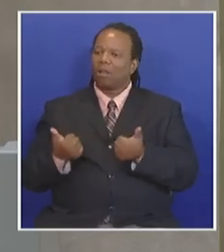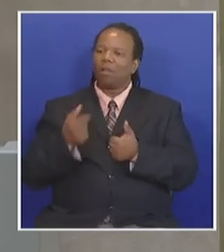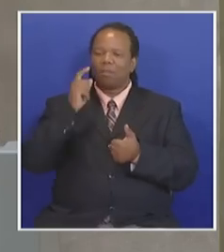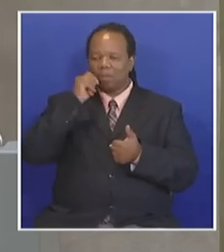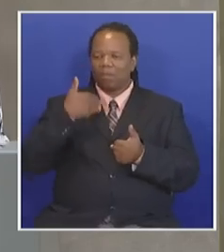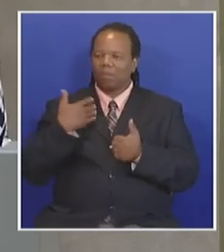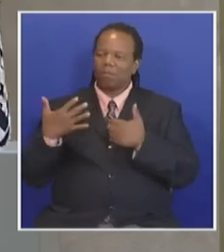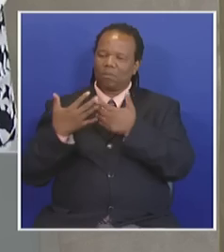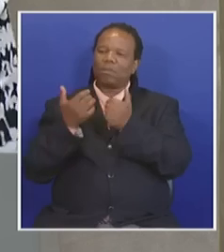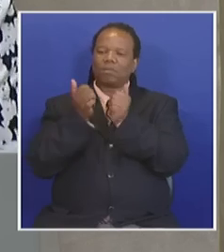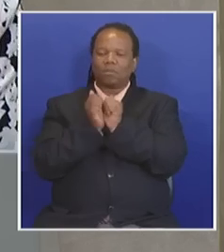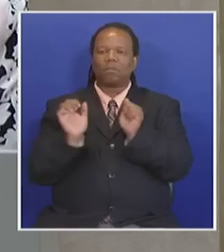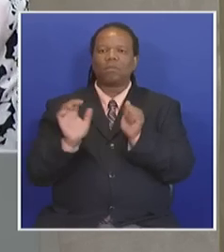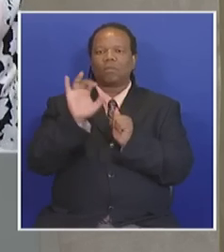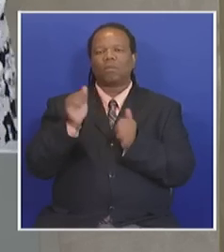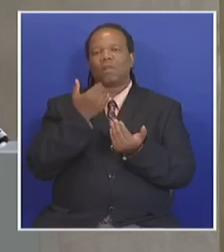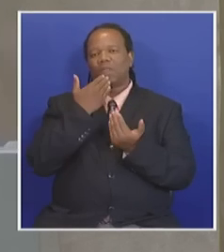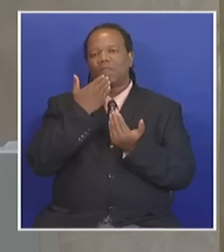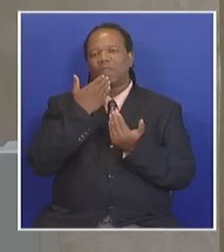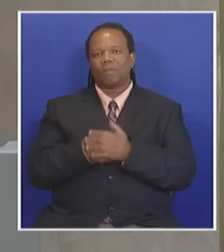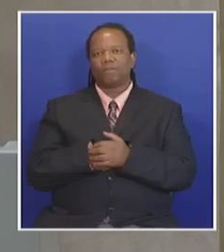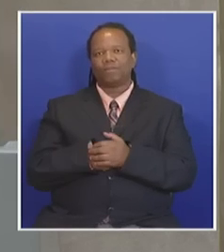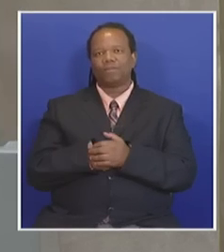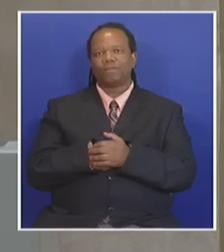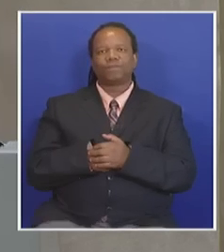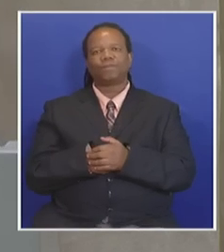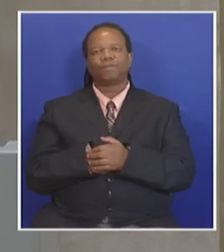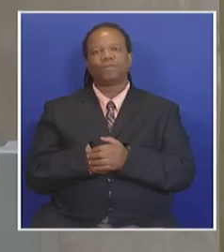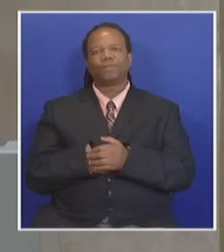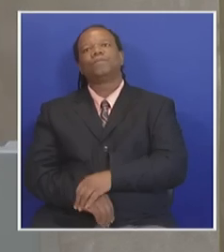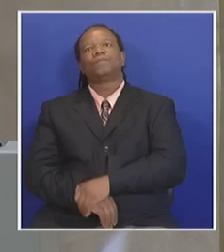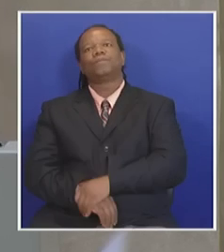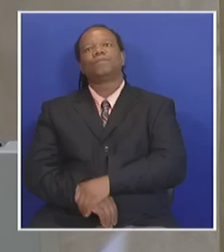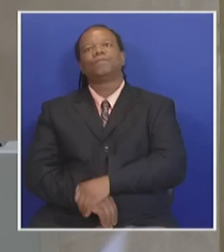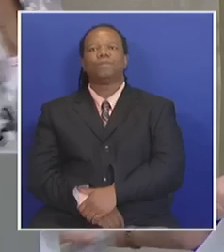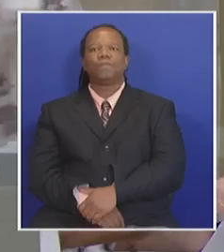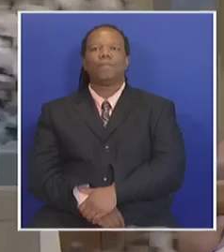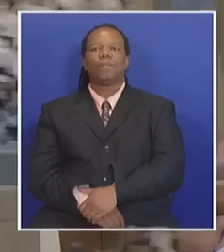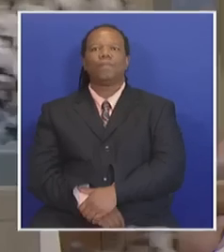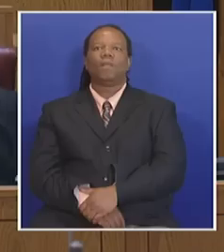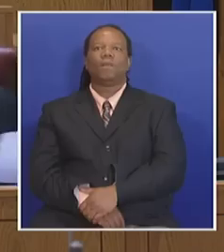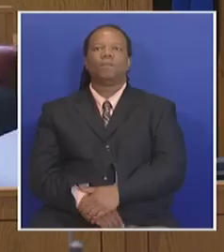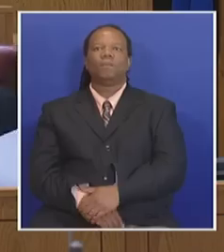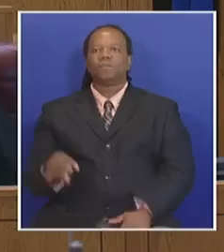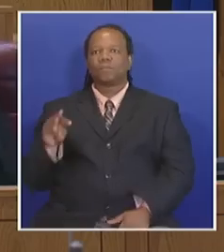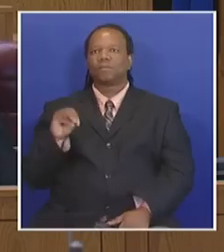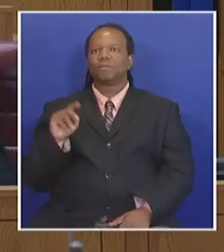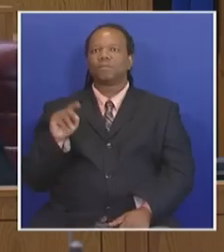South Africa for all. I thank you. Thank you, ma'am. The Honourable Makwel.